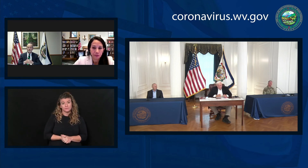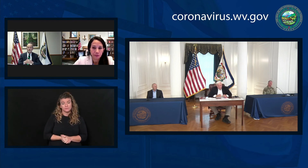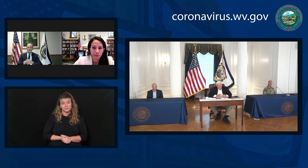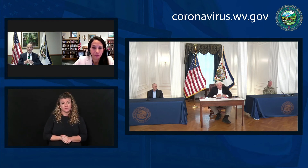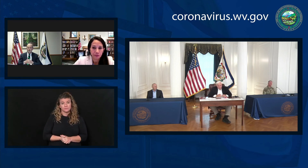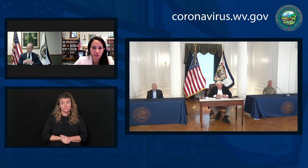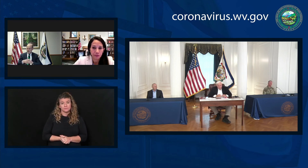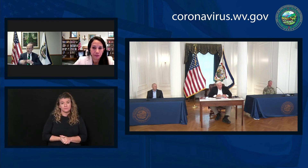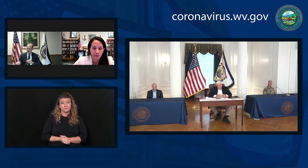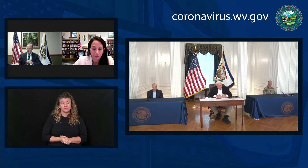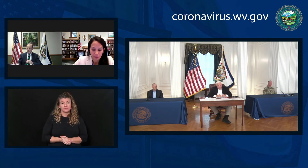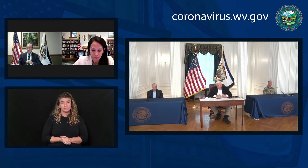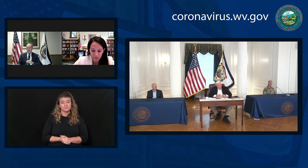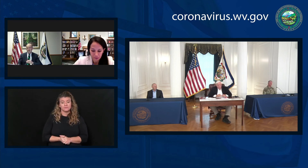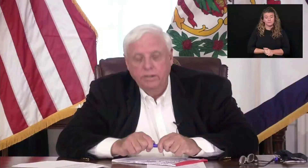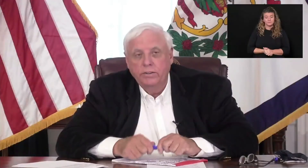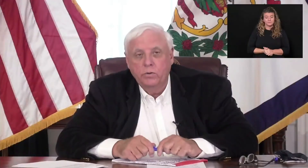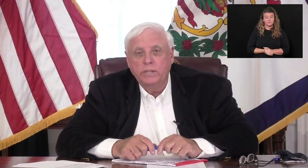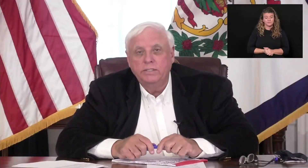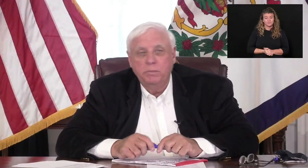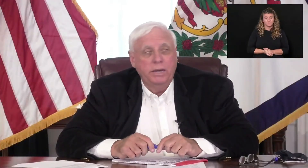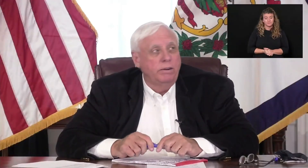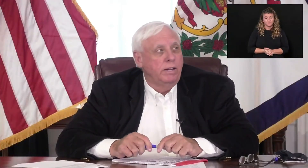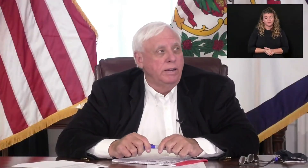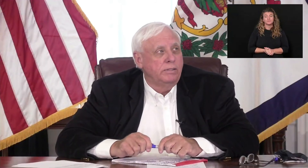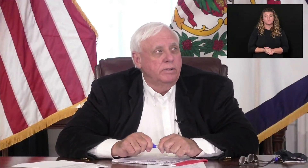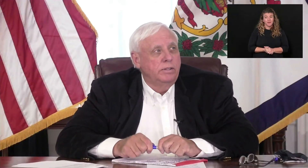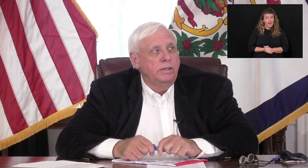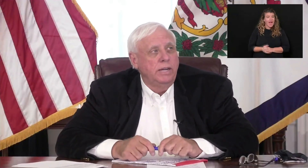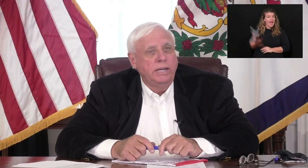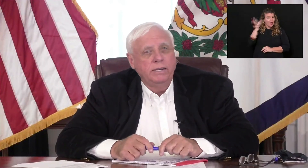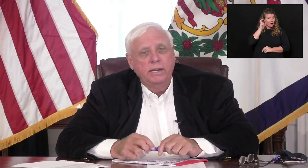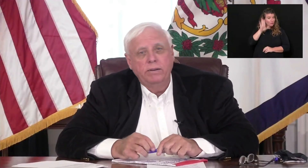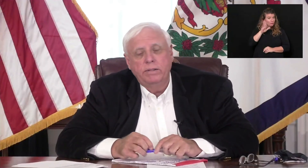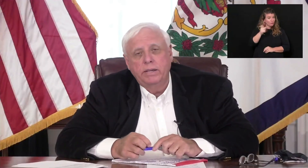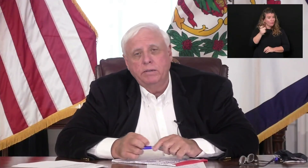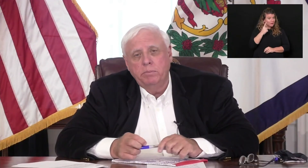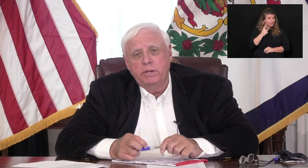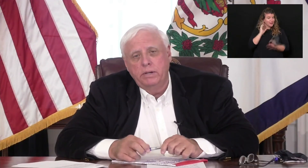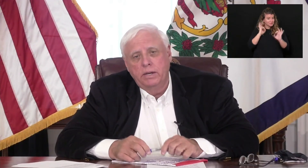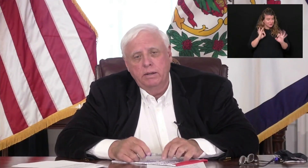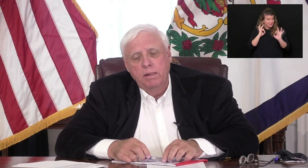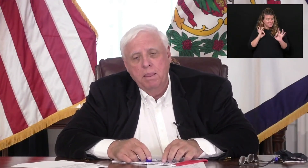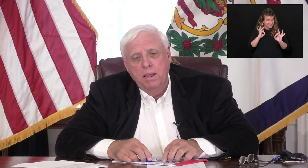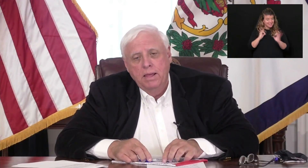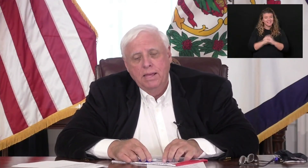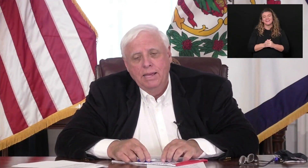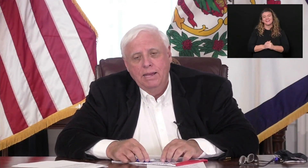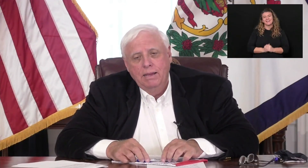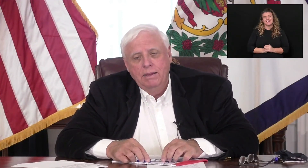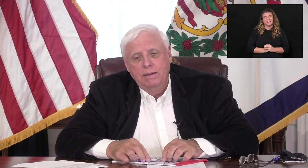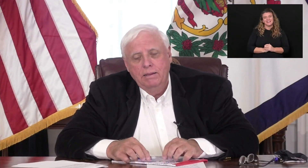Well, I did hear the question better, and that's good and everything, but